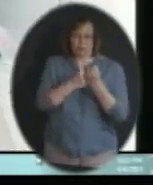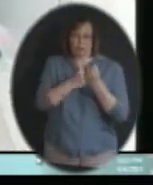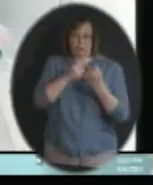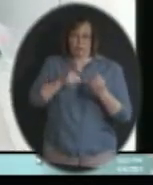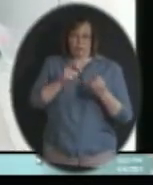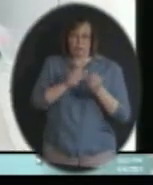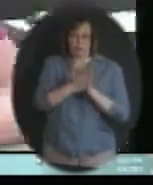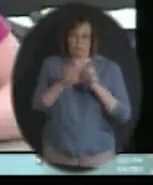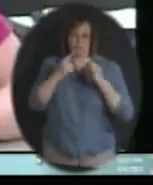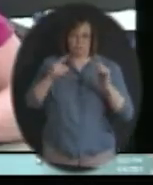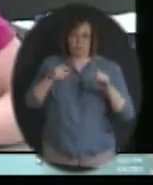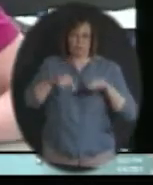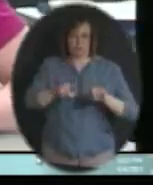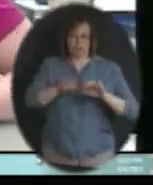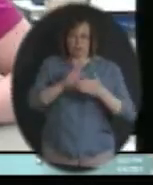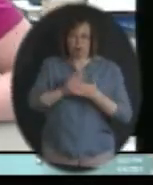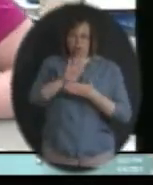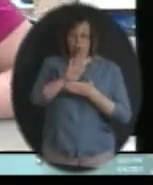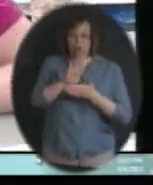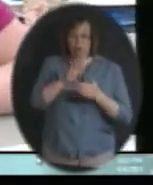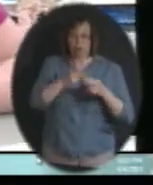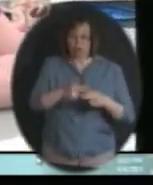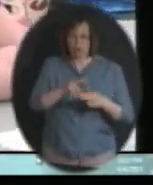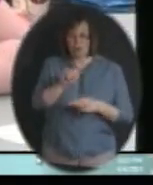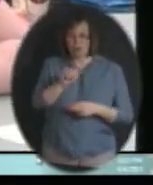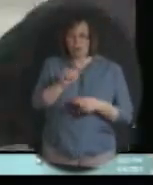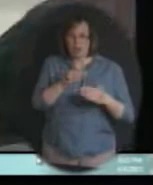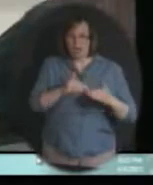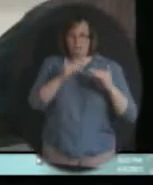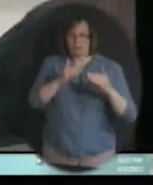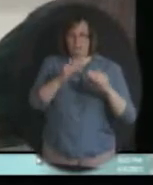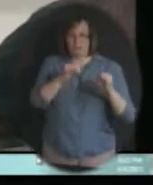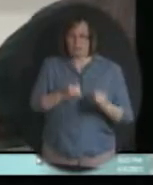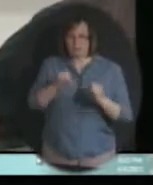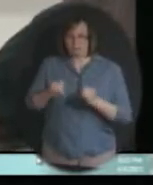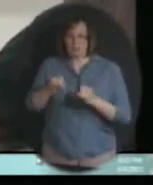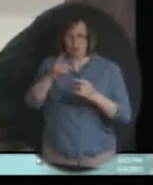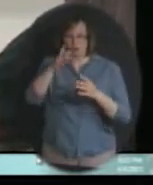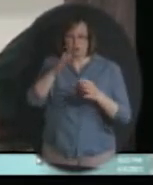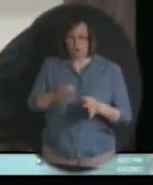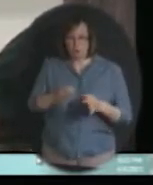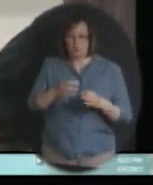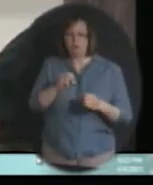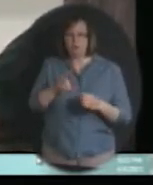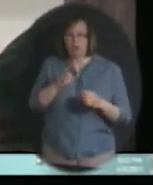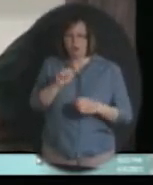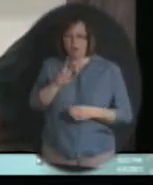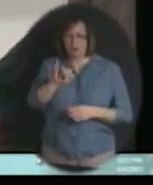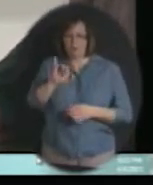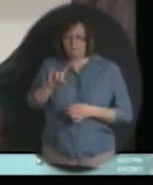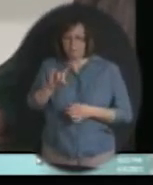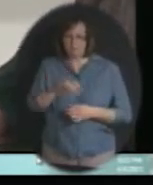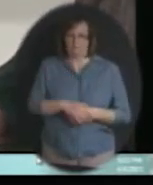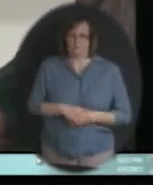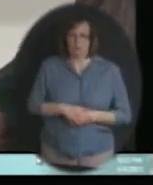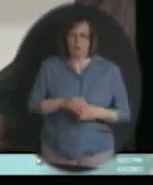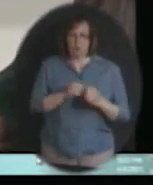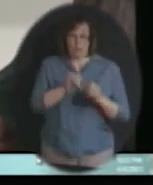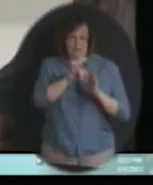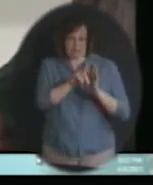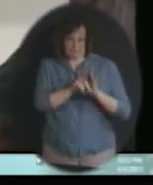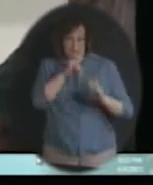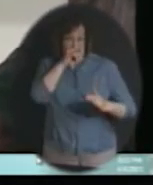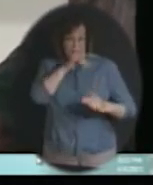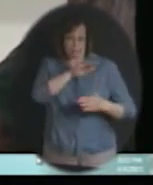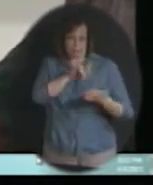to be successful in college. It's called Advancement via Individual Determination, or AVID. We identify kids